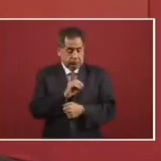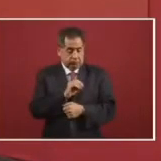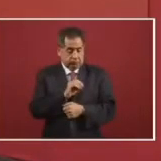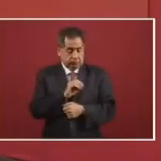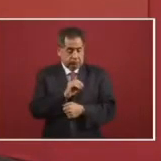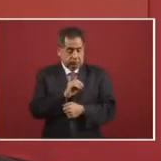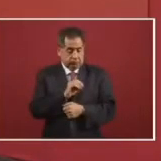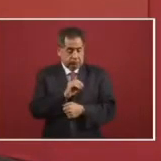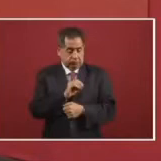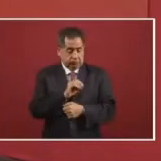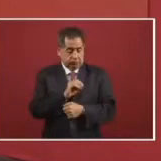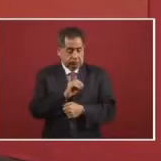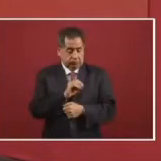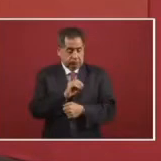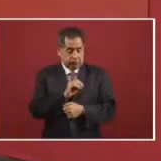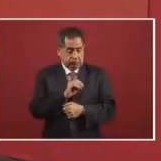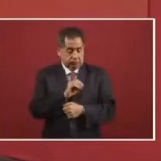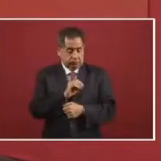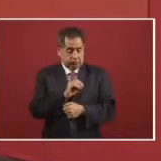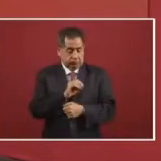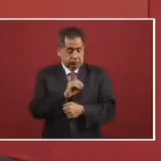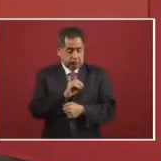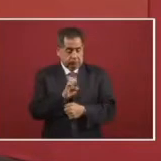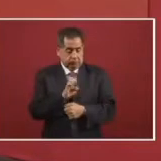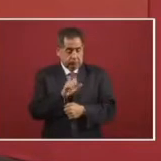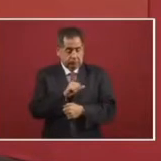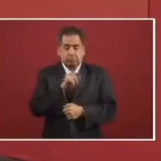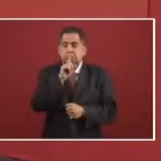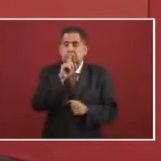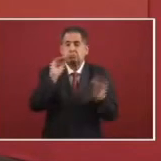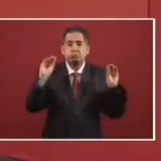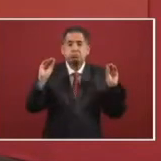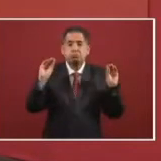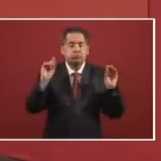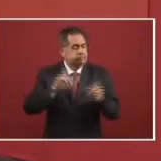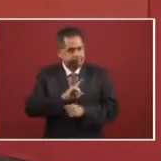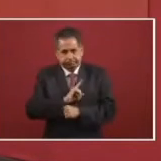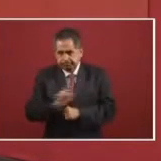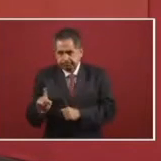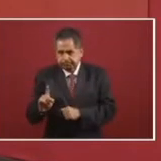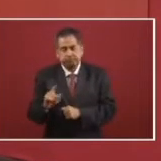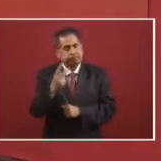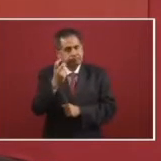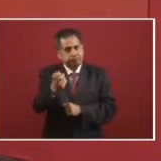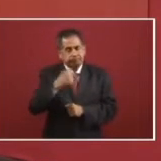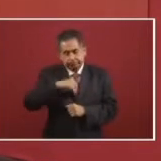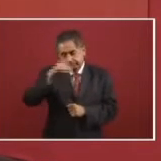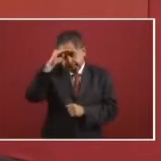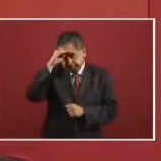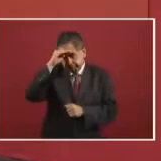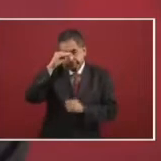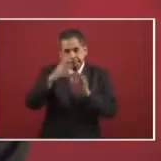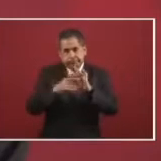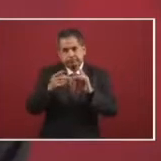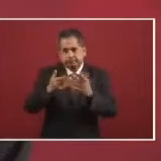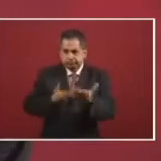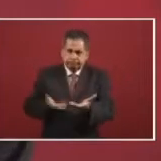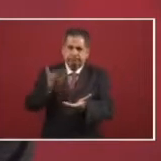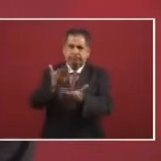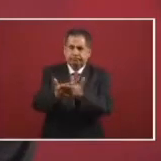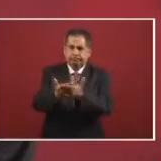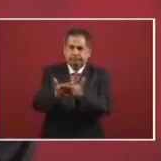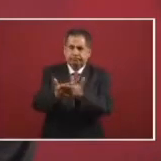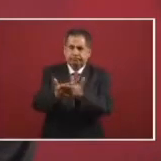Activities of this gravity. Por consecuentemente, vamos a demandar